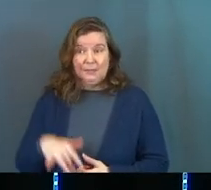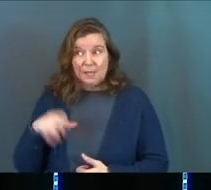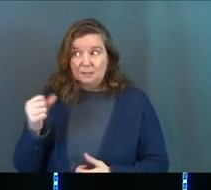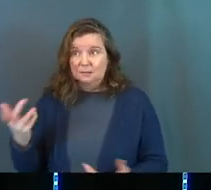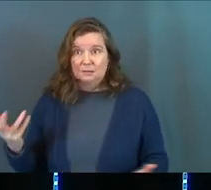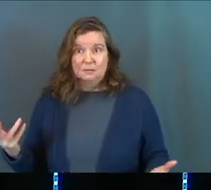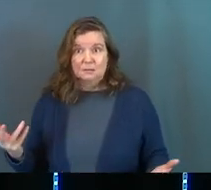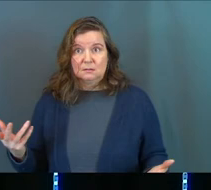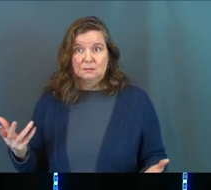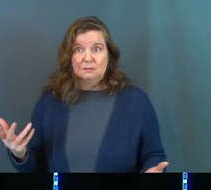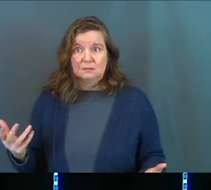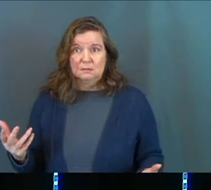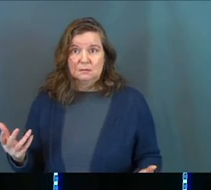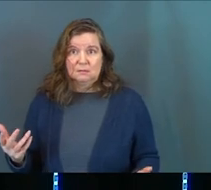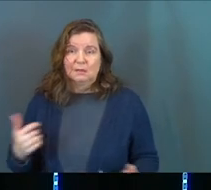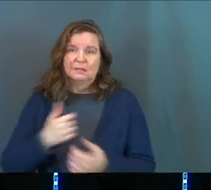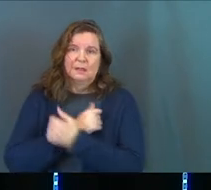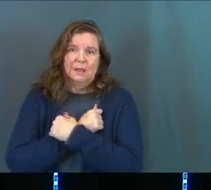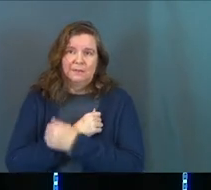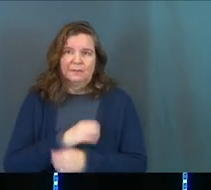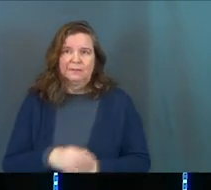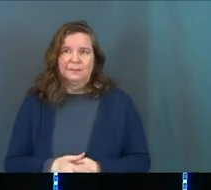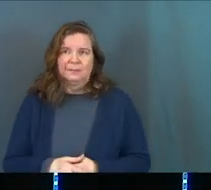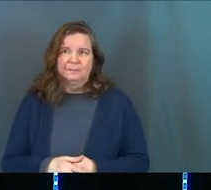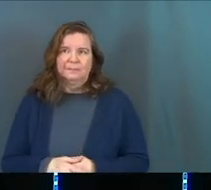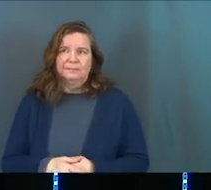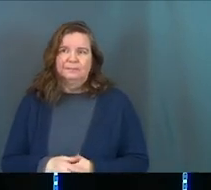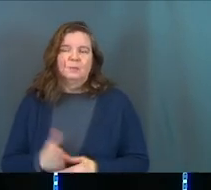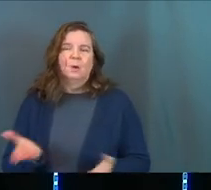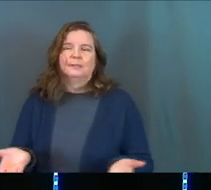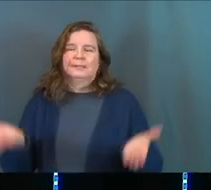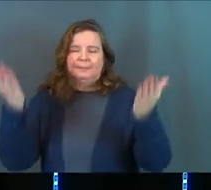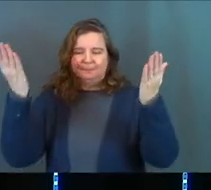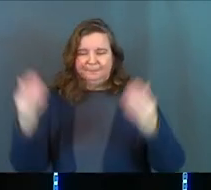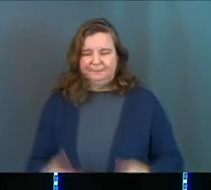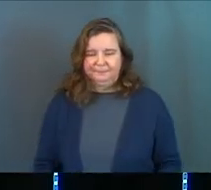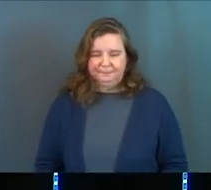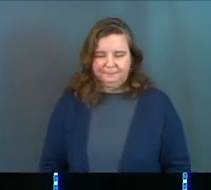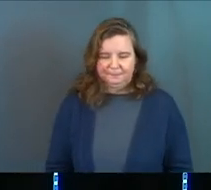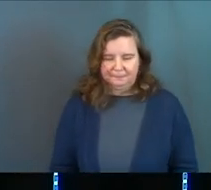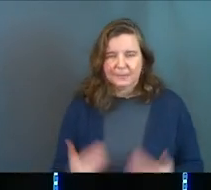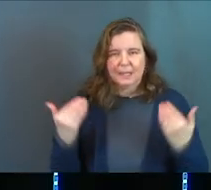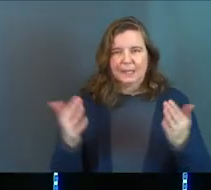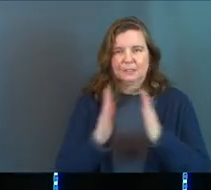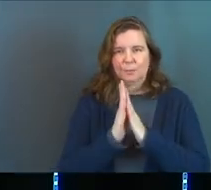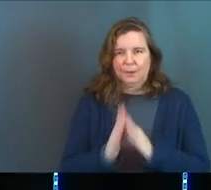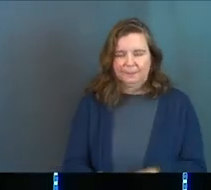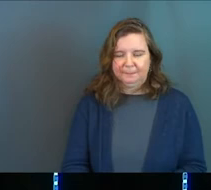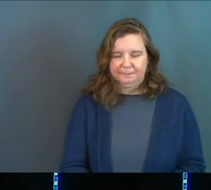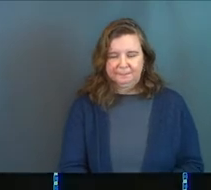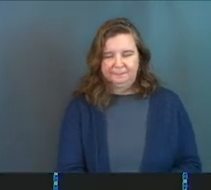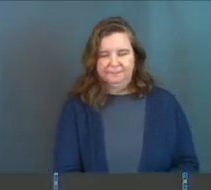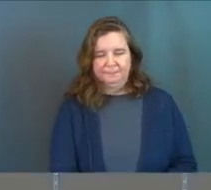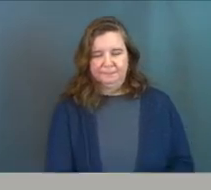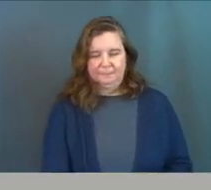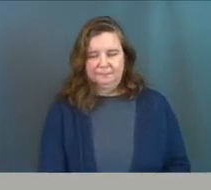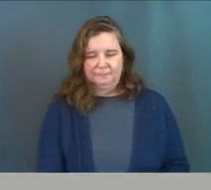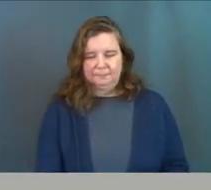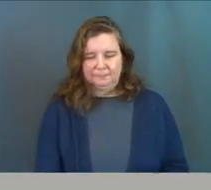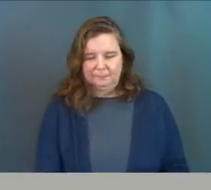Yes? It's love. All right, would you guys stand? Let's pray.